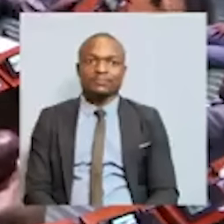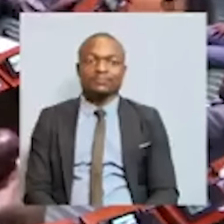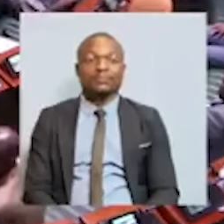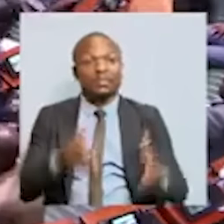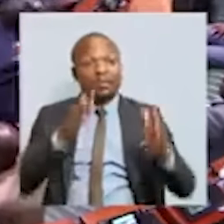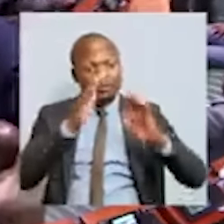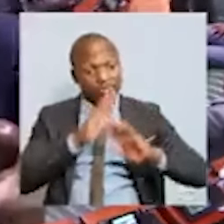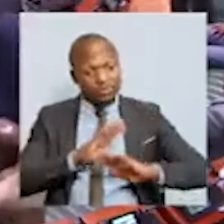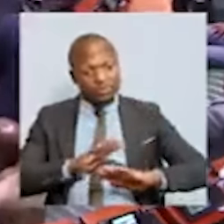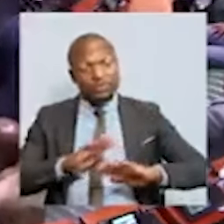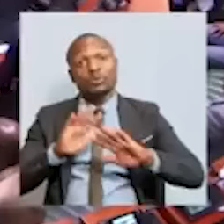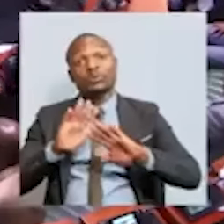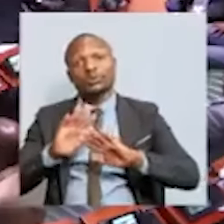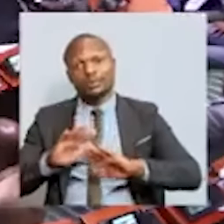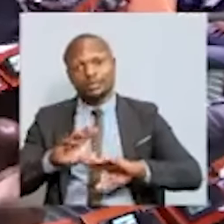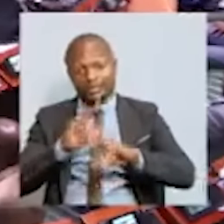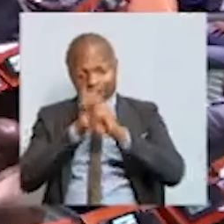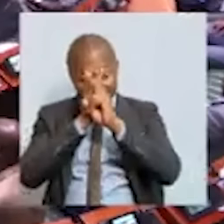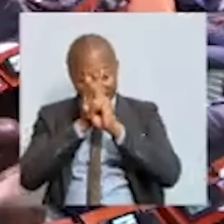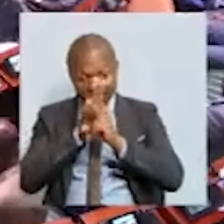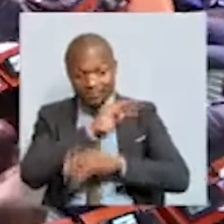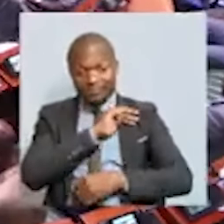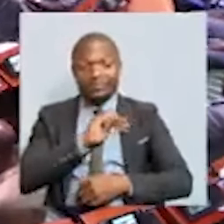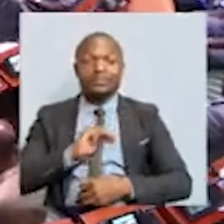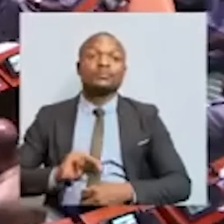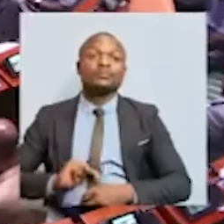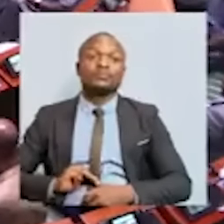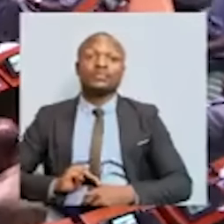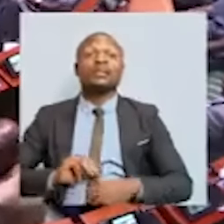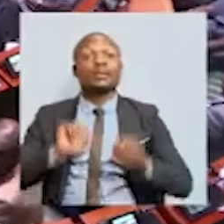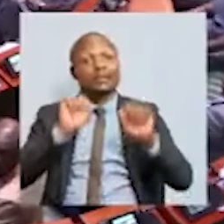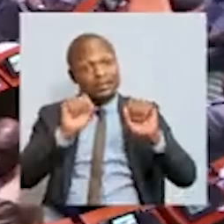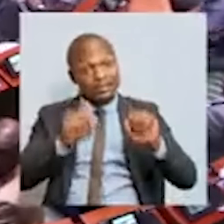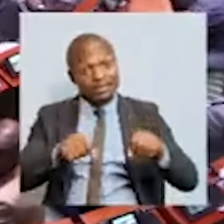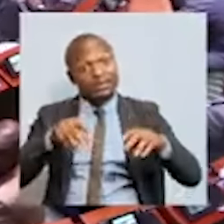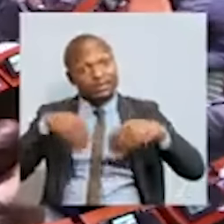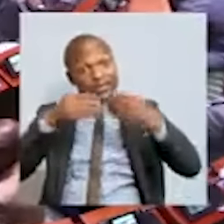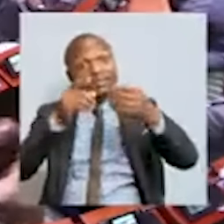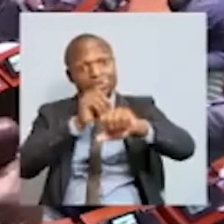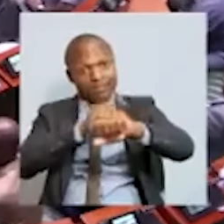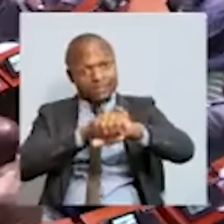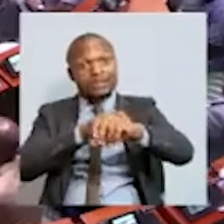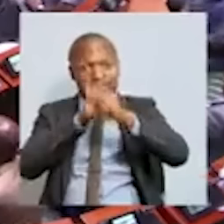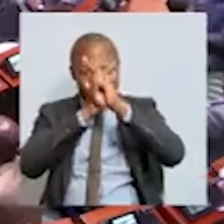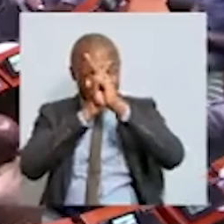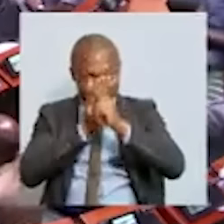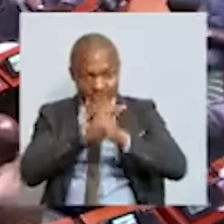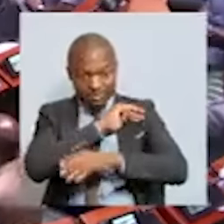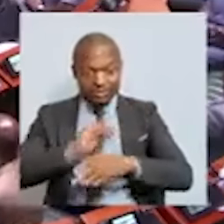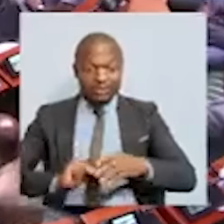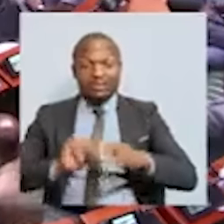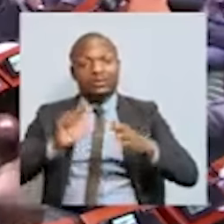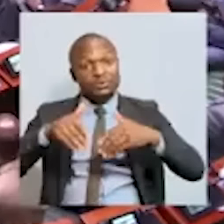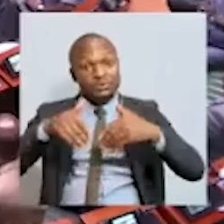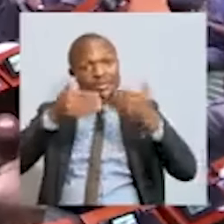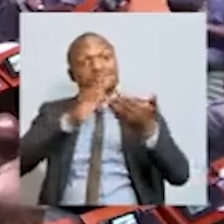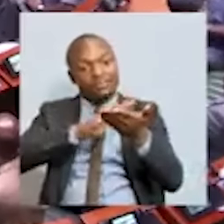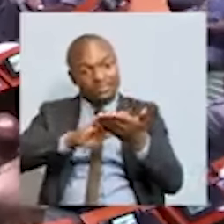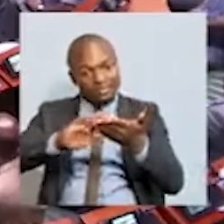Order, honorable members. Order. Can we give chance to the honorable member to render the apology?